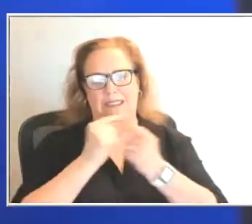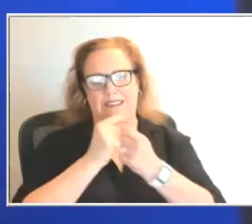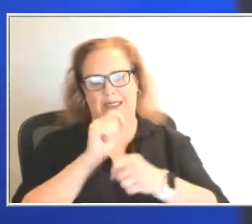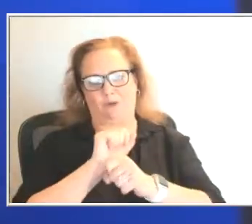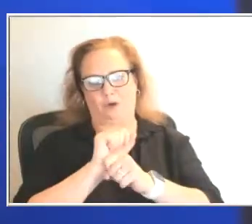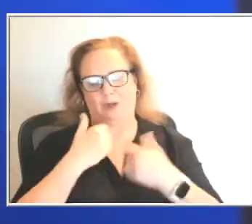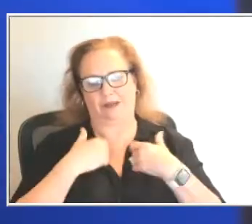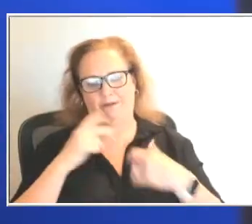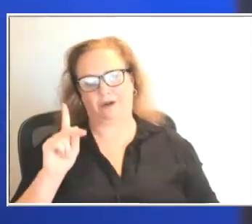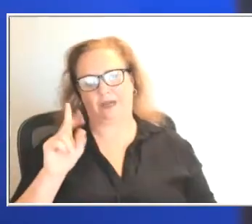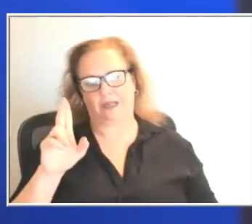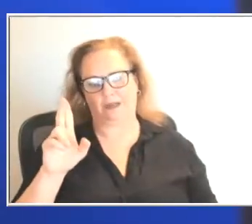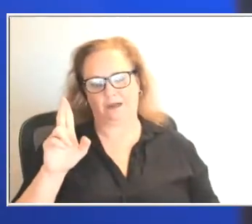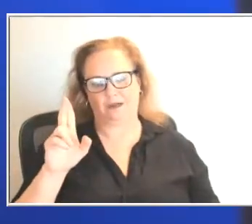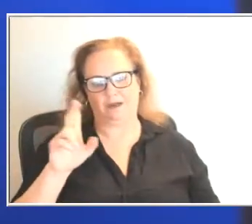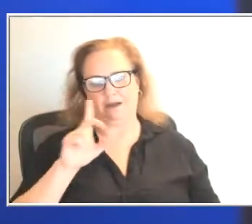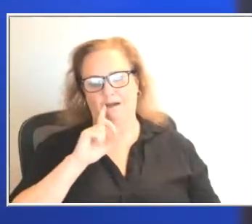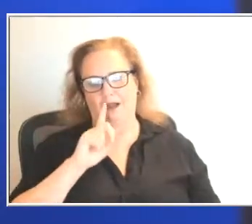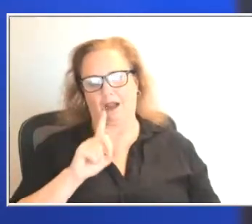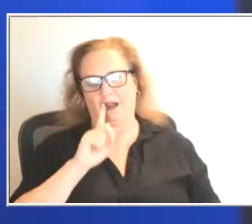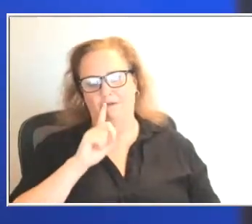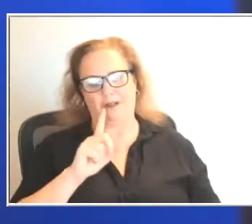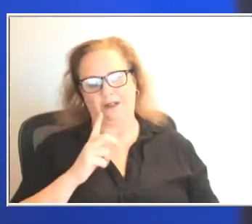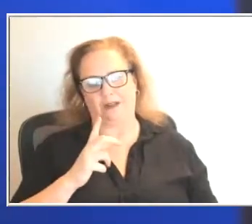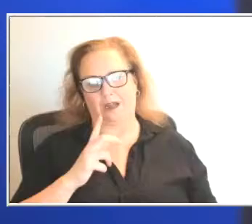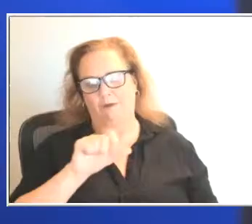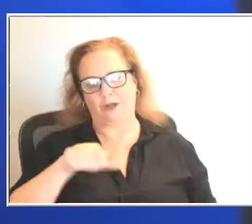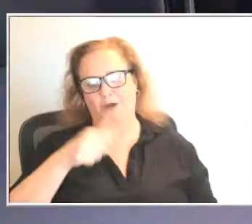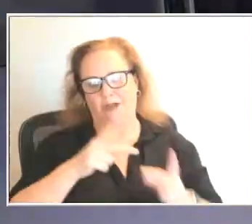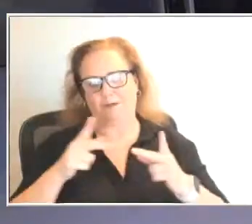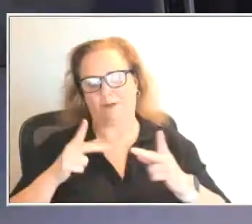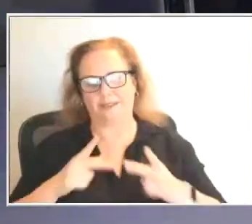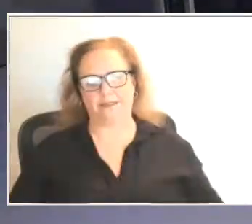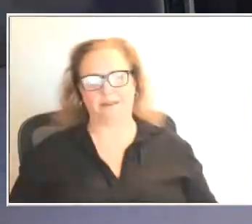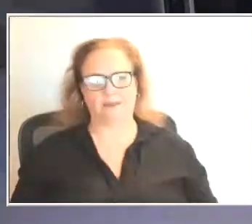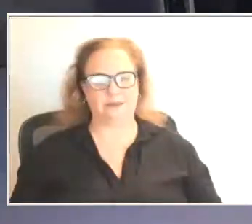here at KU, and I wouldn't go anywhere else.